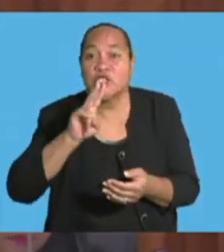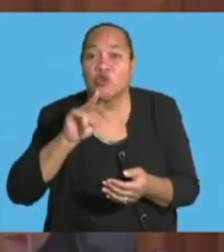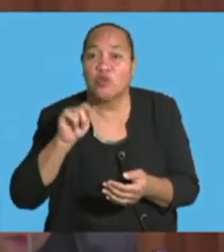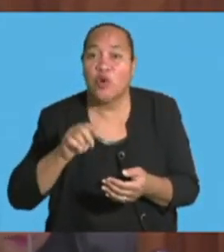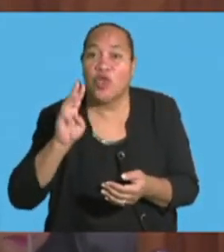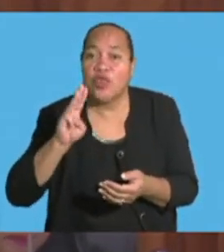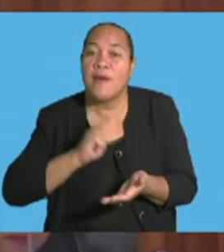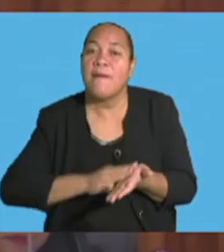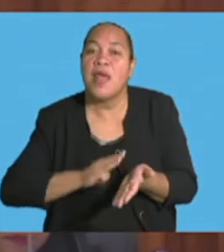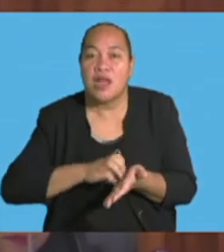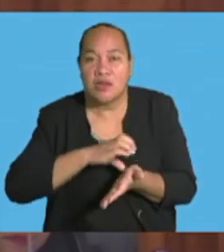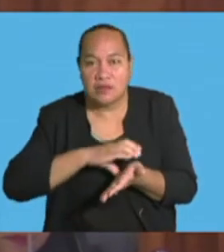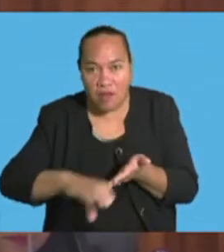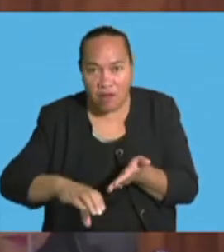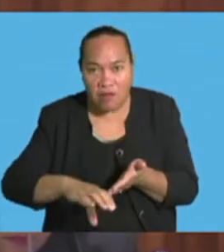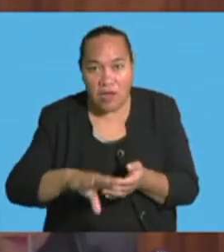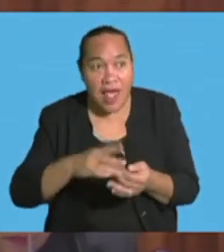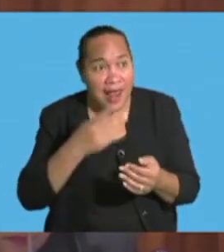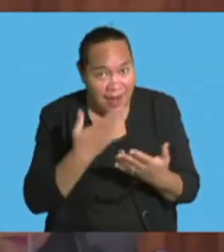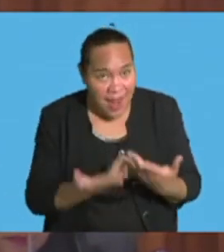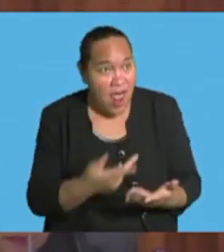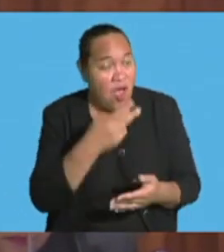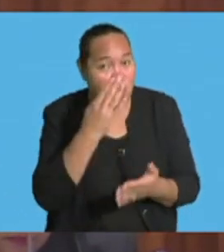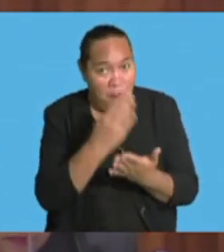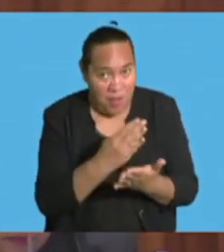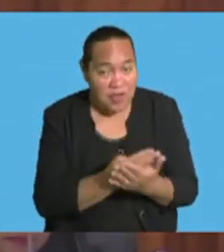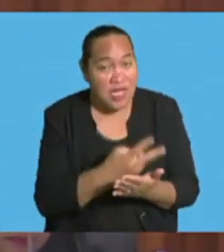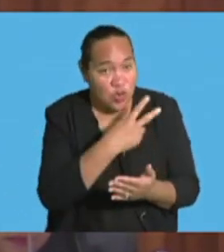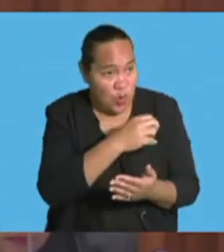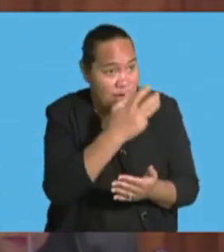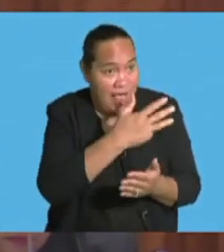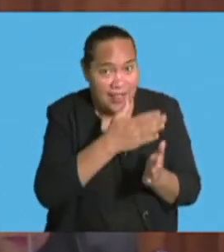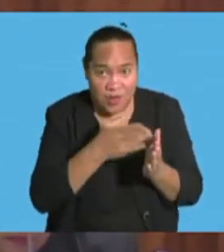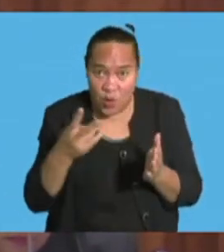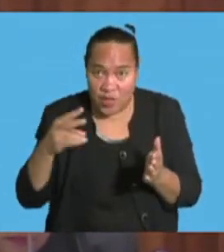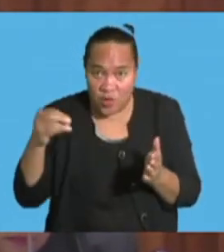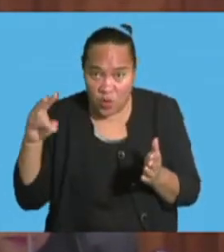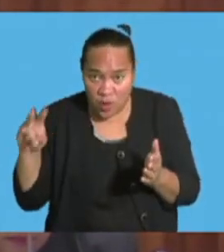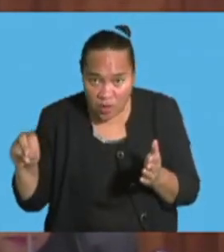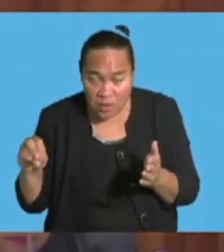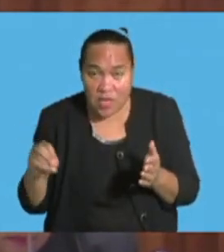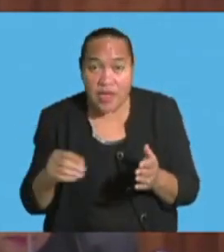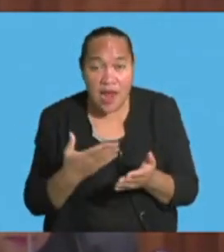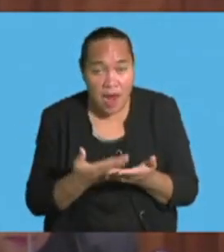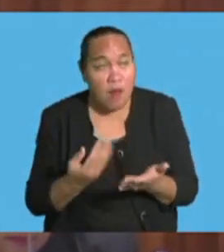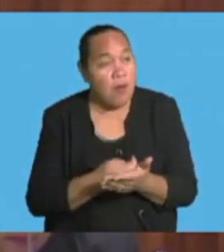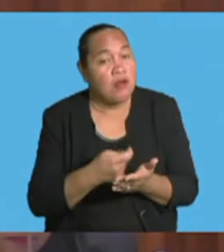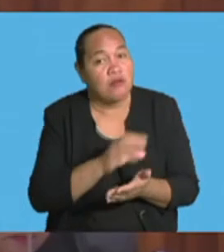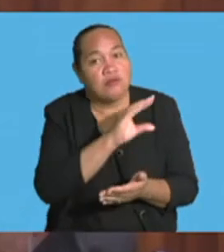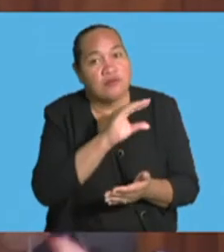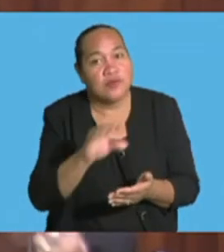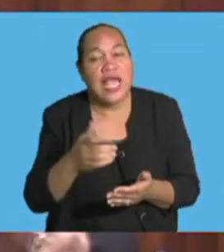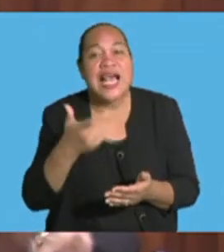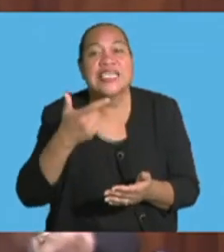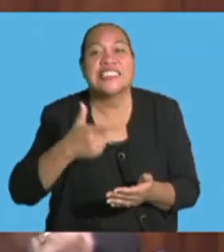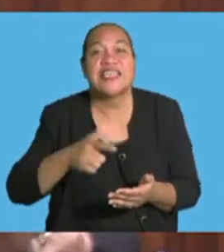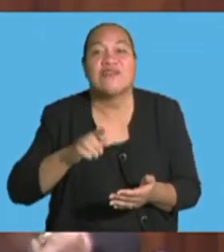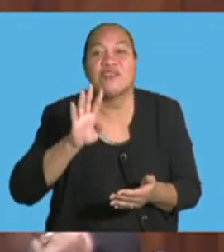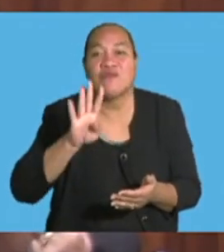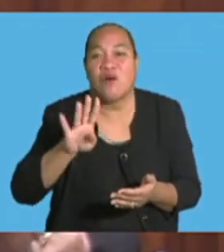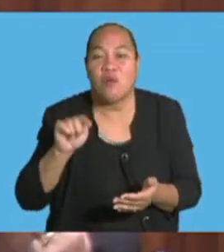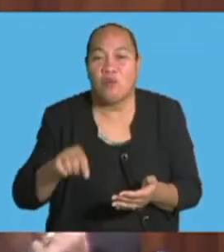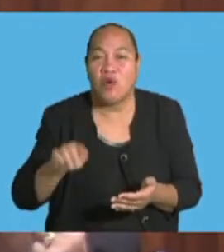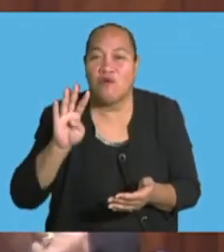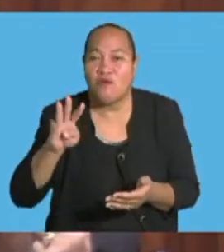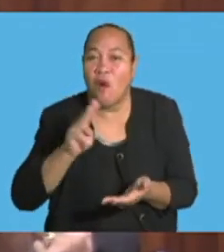$62.3 million, and in 2019-2020 budget, the Ministry of Sugar Industry is allocated $74.4